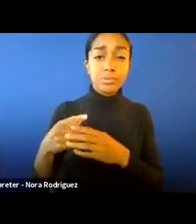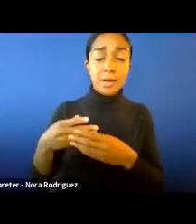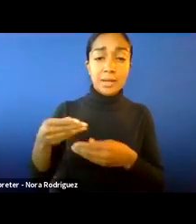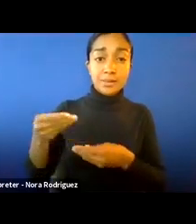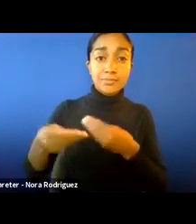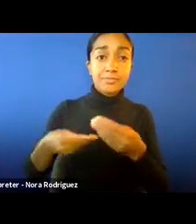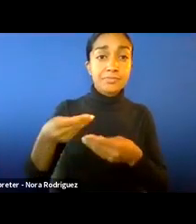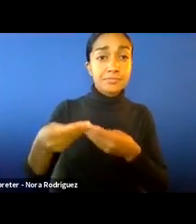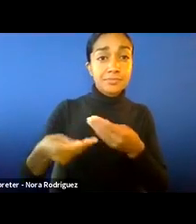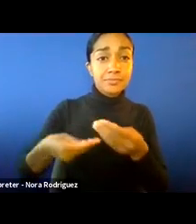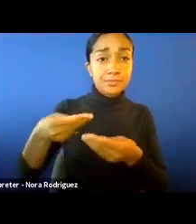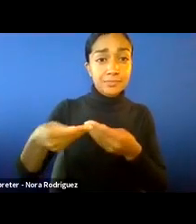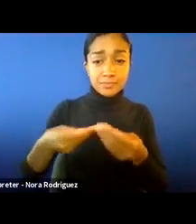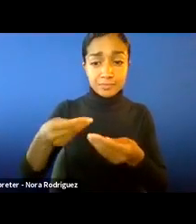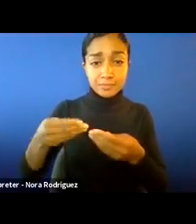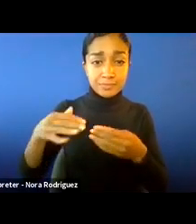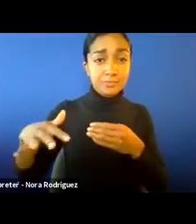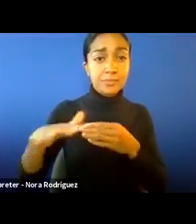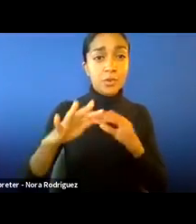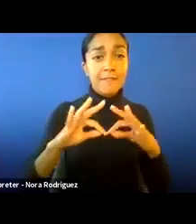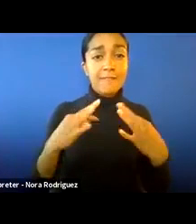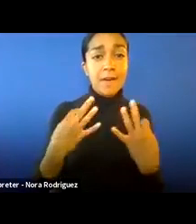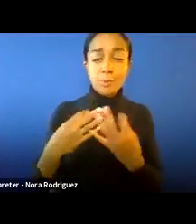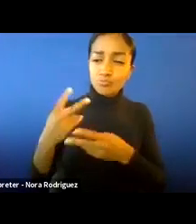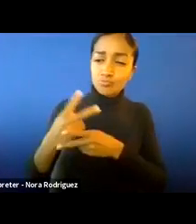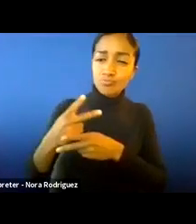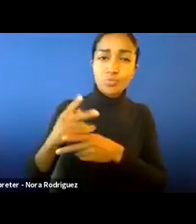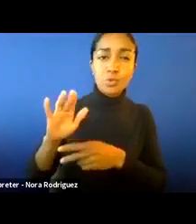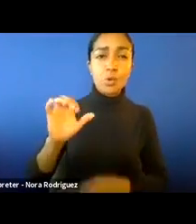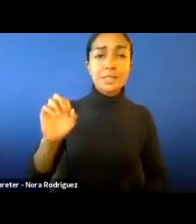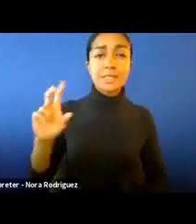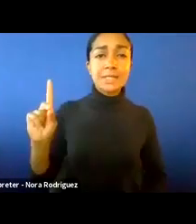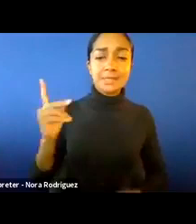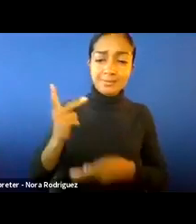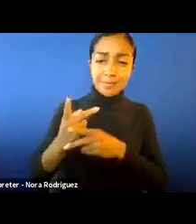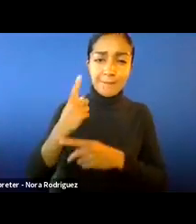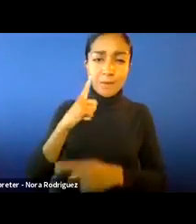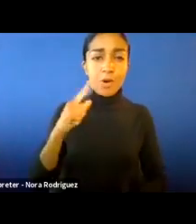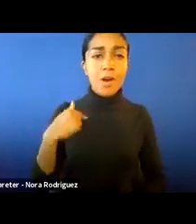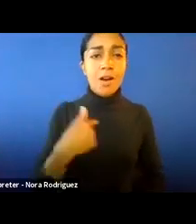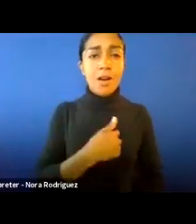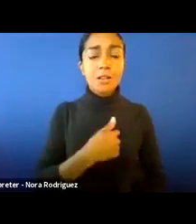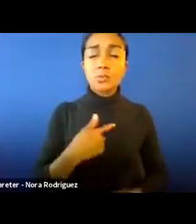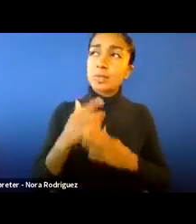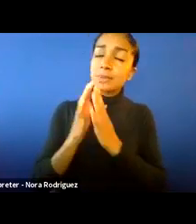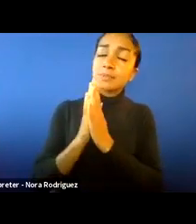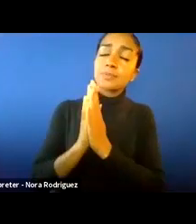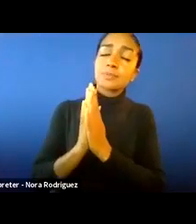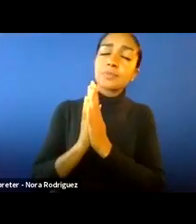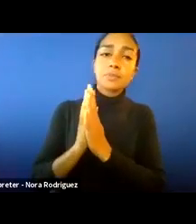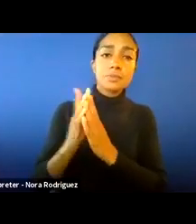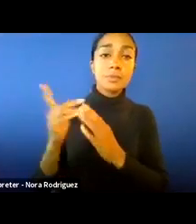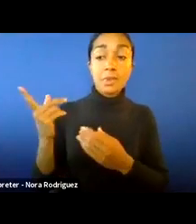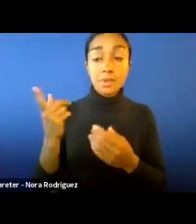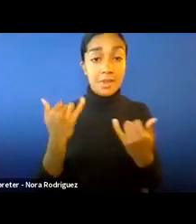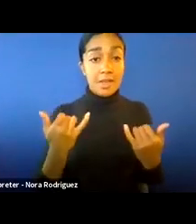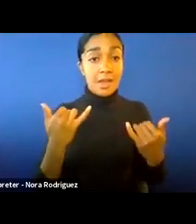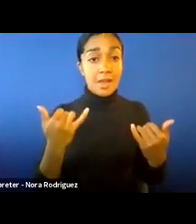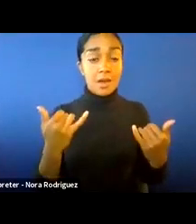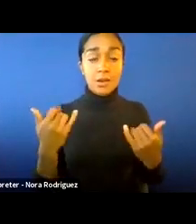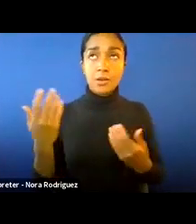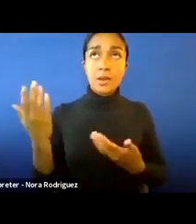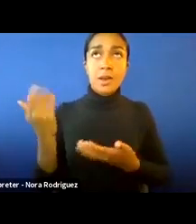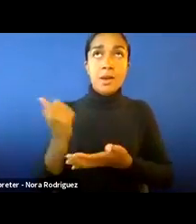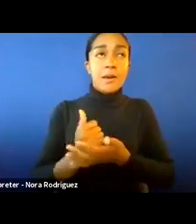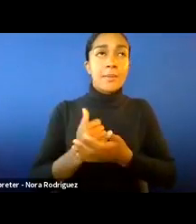slave ships, you saved your seed for us. And we pray that in this moment, you give us the courage and foresight